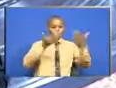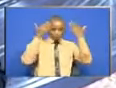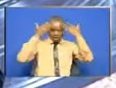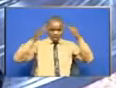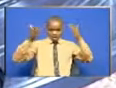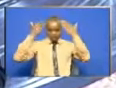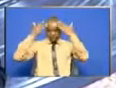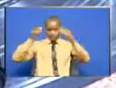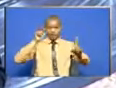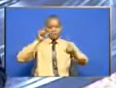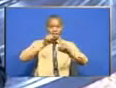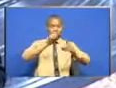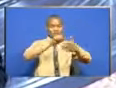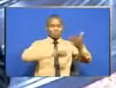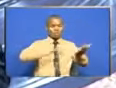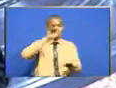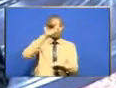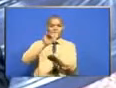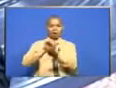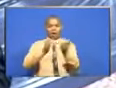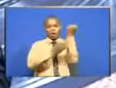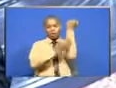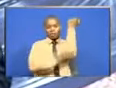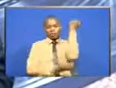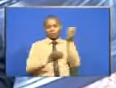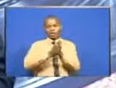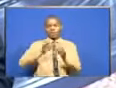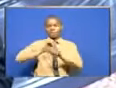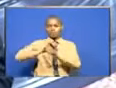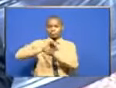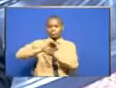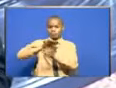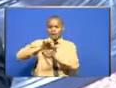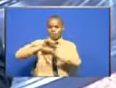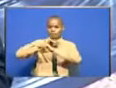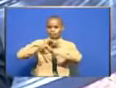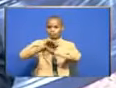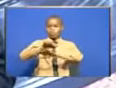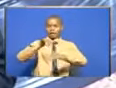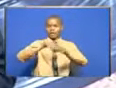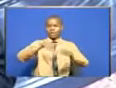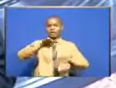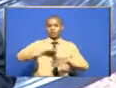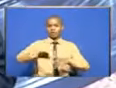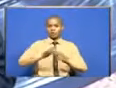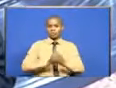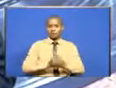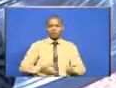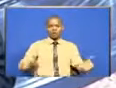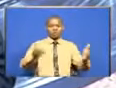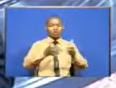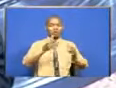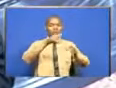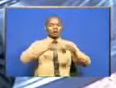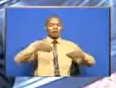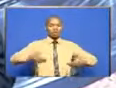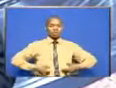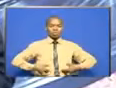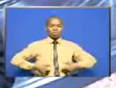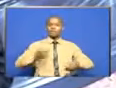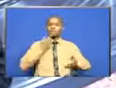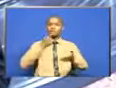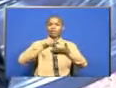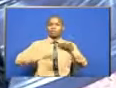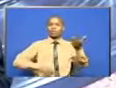at reducing poverty and the spread of COVID-19 in the region. The group under Reproductive Health Youth Champions says young